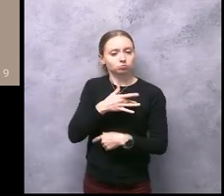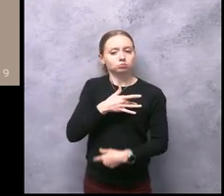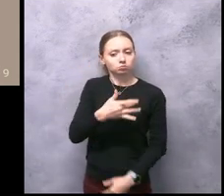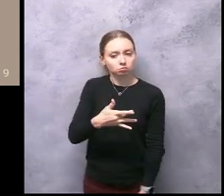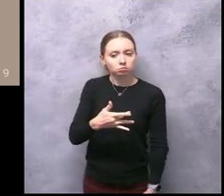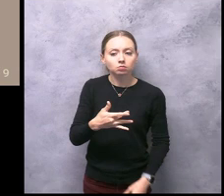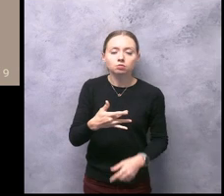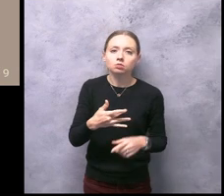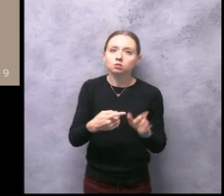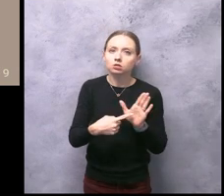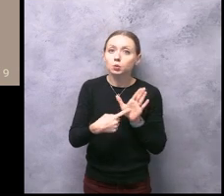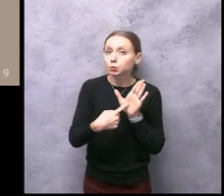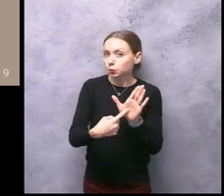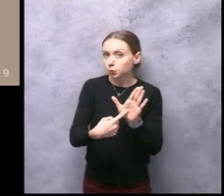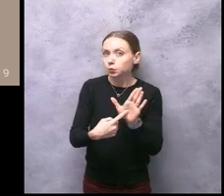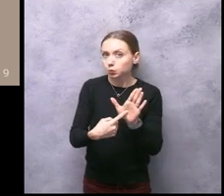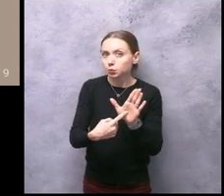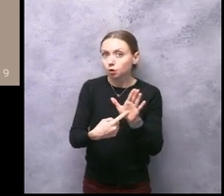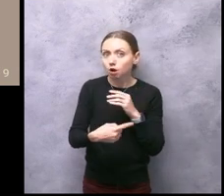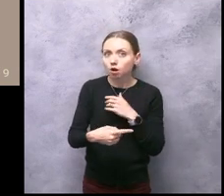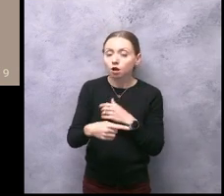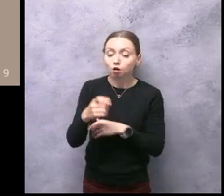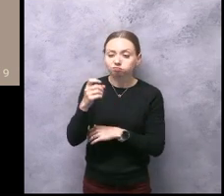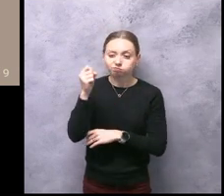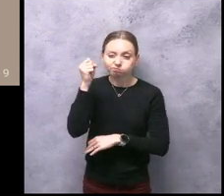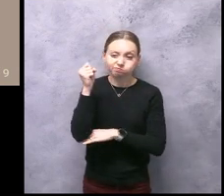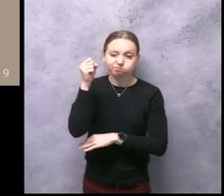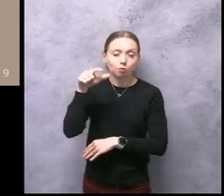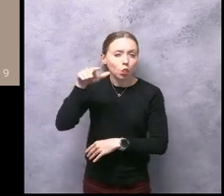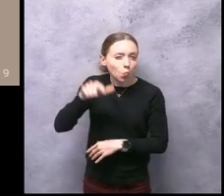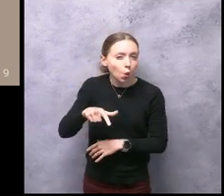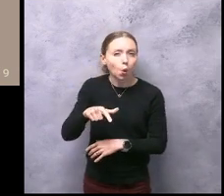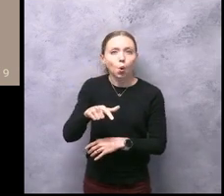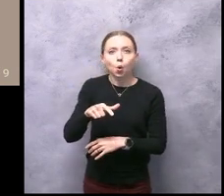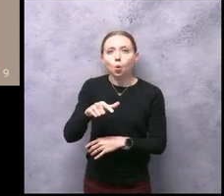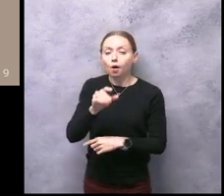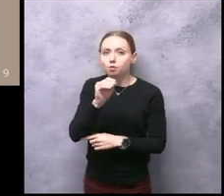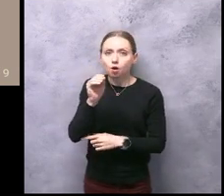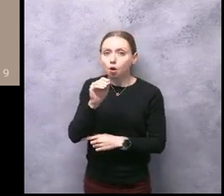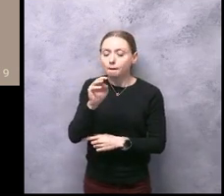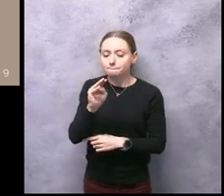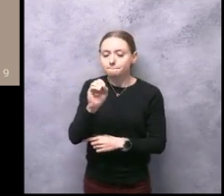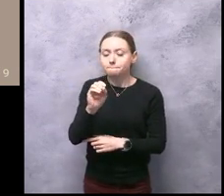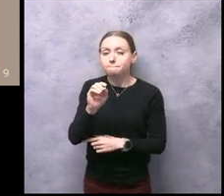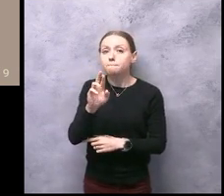how the record low mortgage rates during the pandemic had